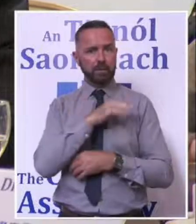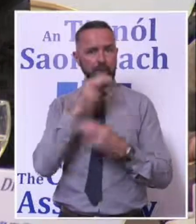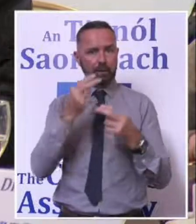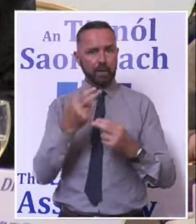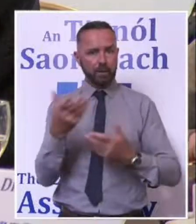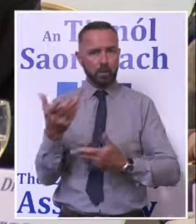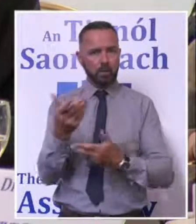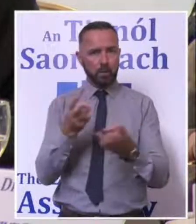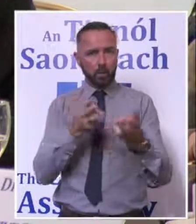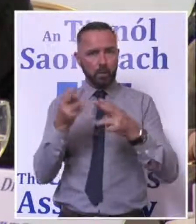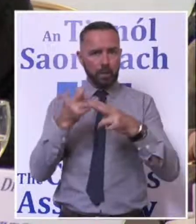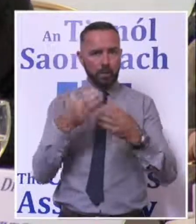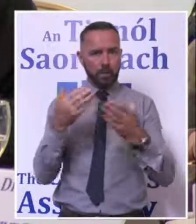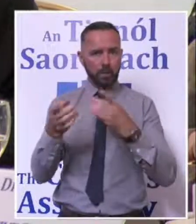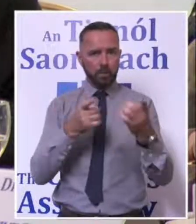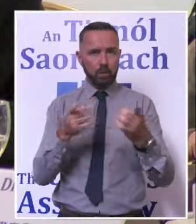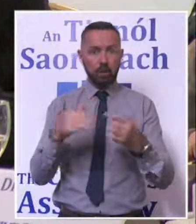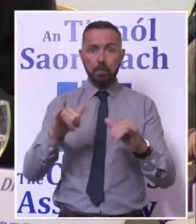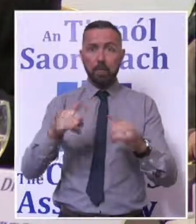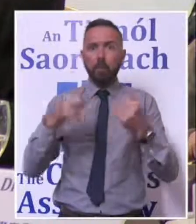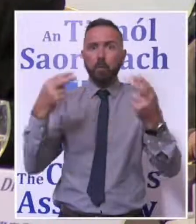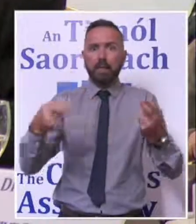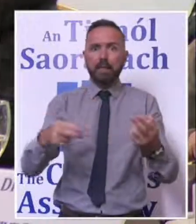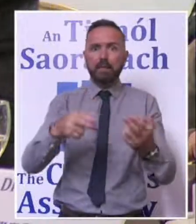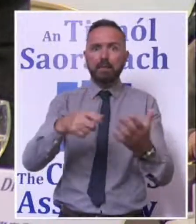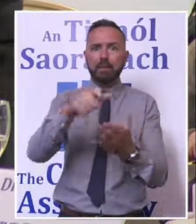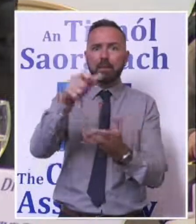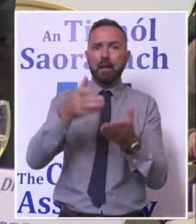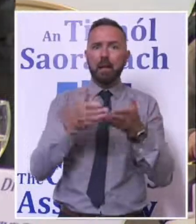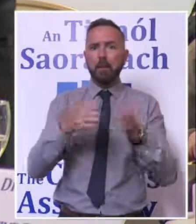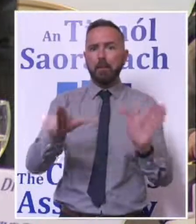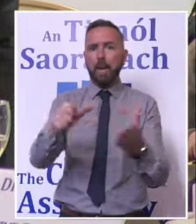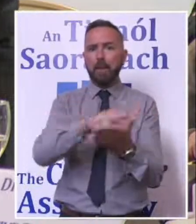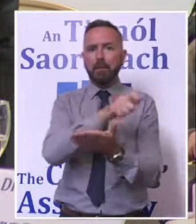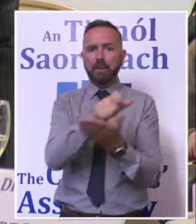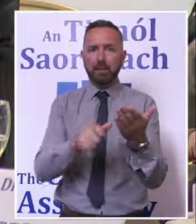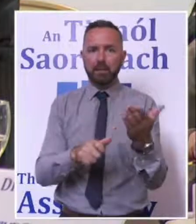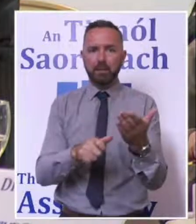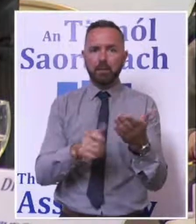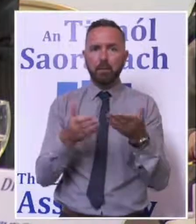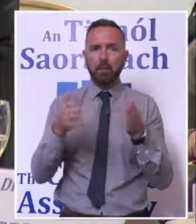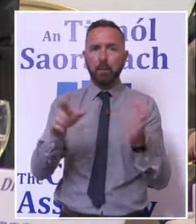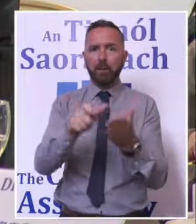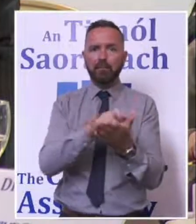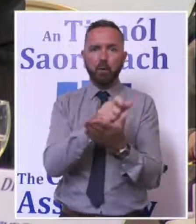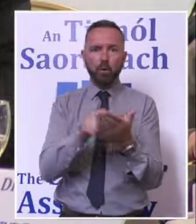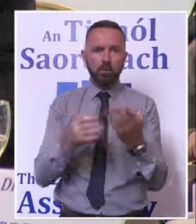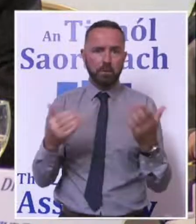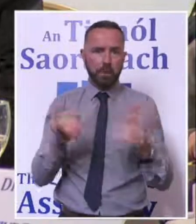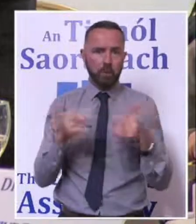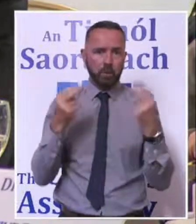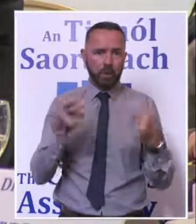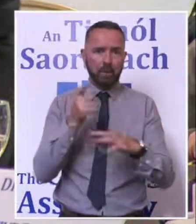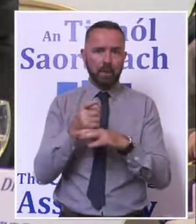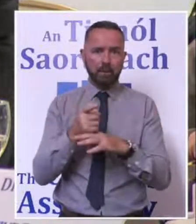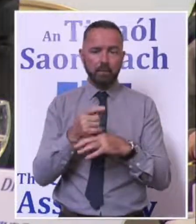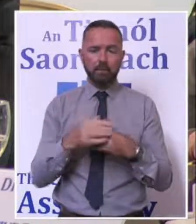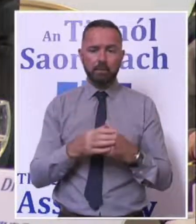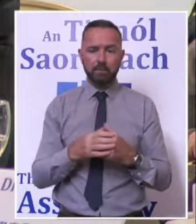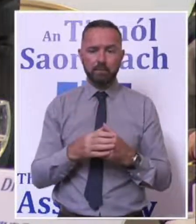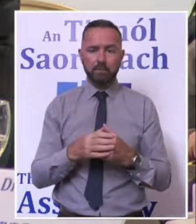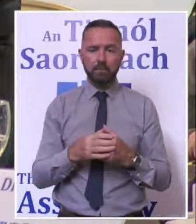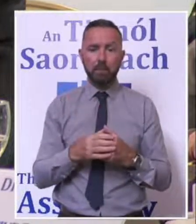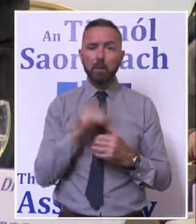I mean, maybe it is the plebiscite that actually builds confidence. But I'm not sure it would be a plebiscite of the people of